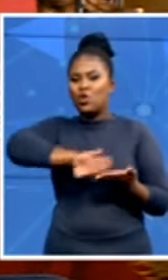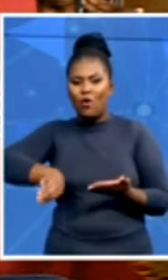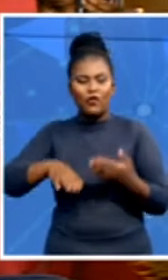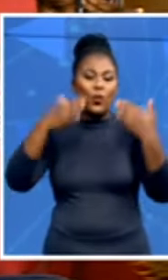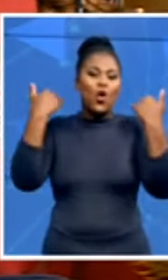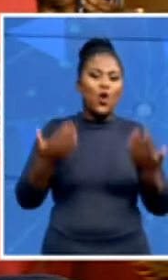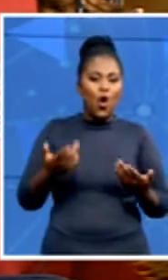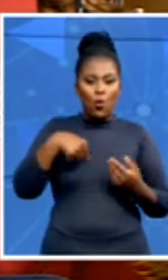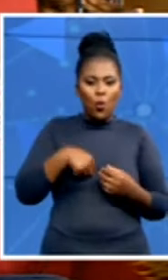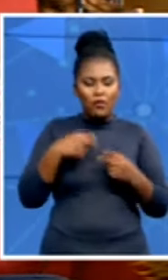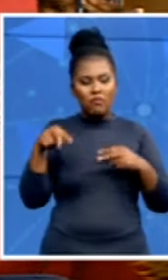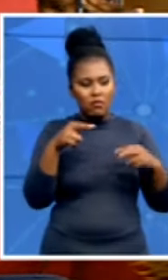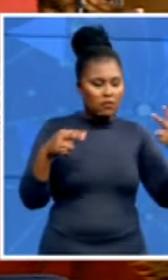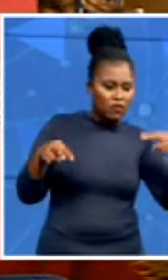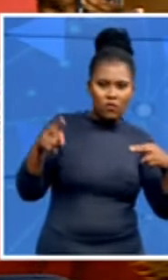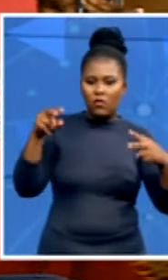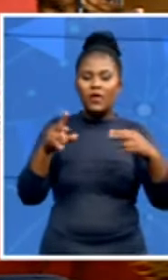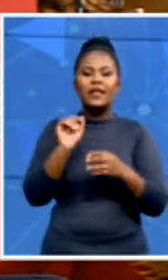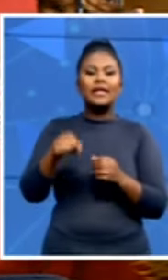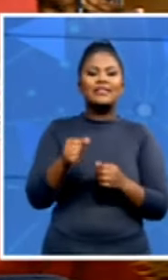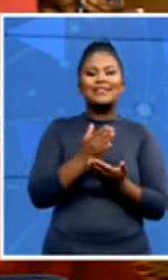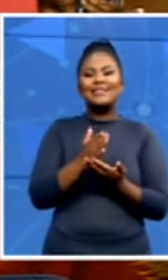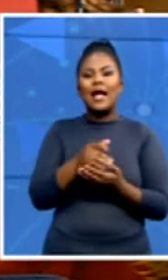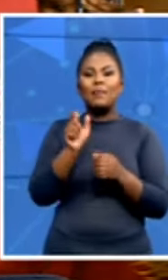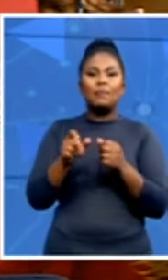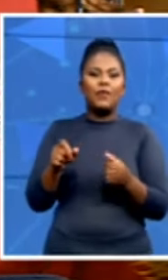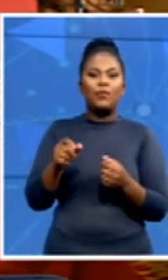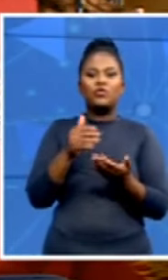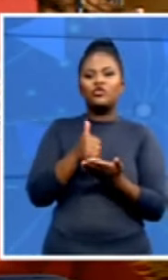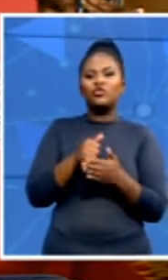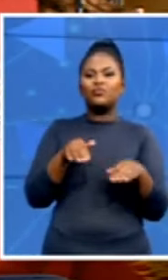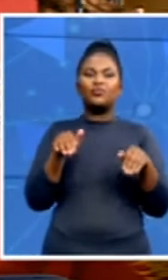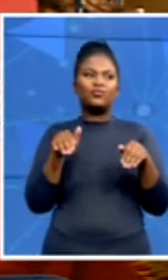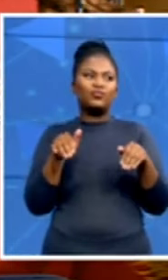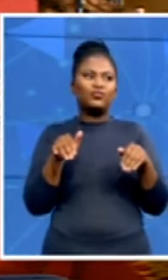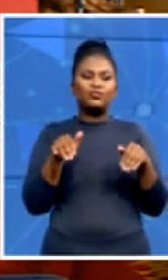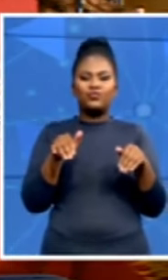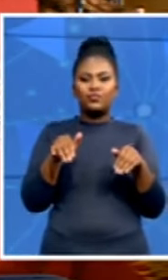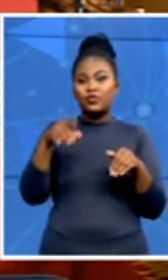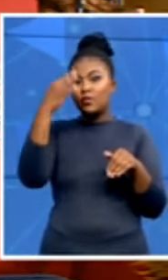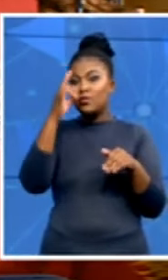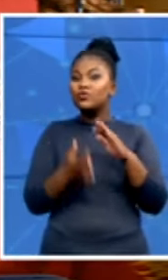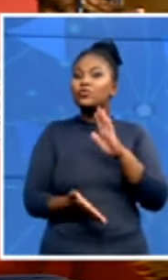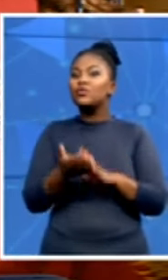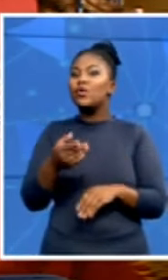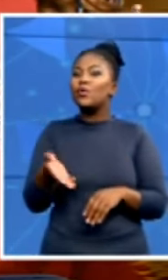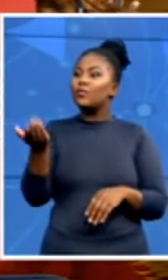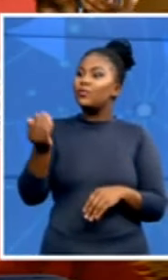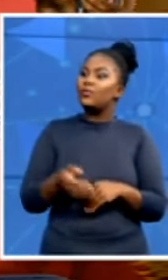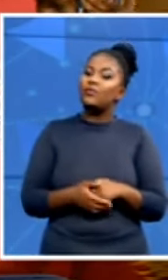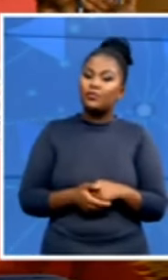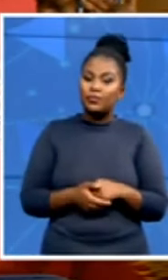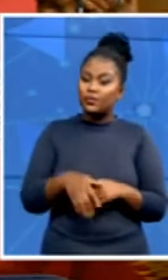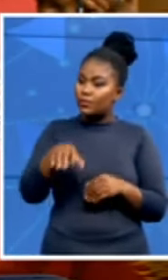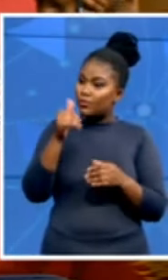sit and wait and say, well, we have police that must go and make sure that they deal with the criminals. Others will say, we're